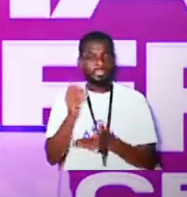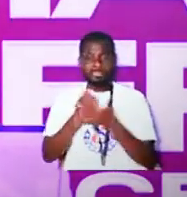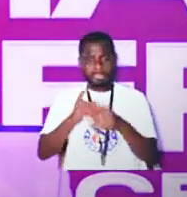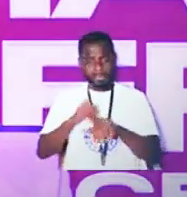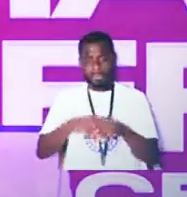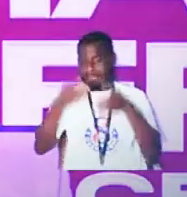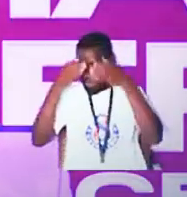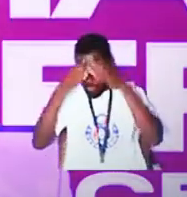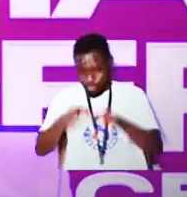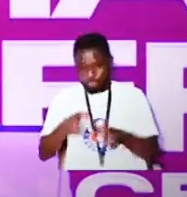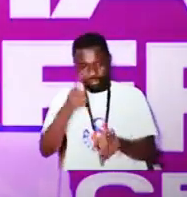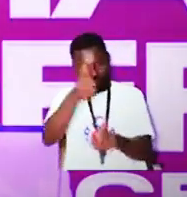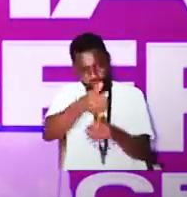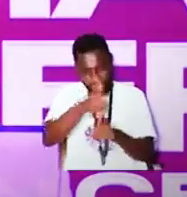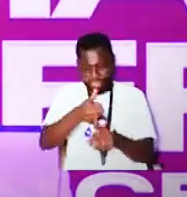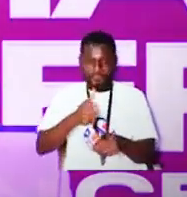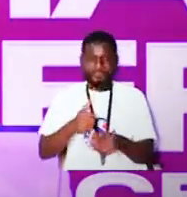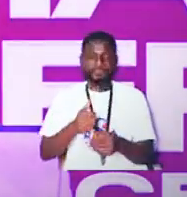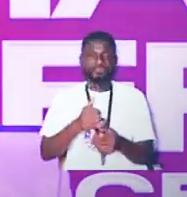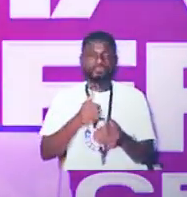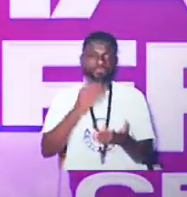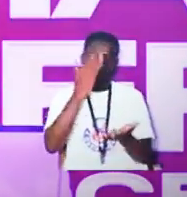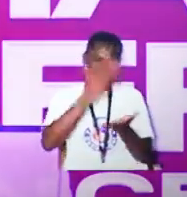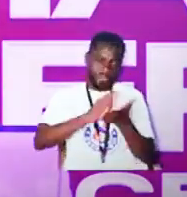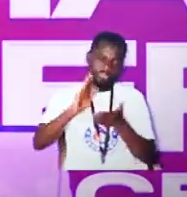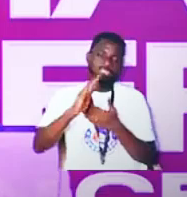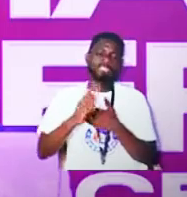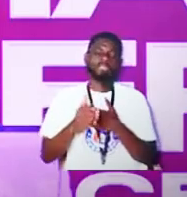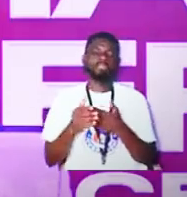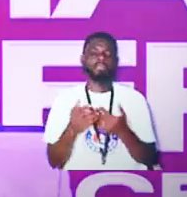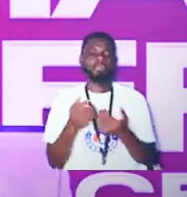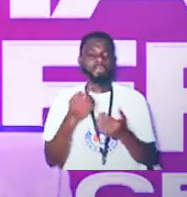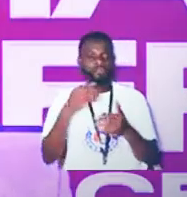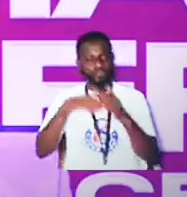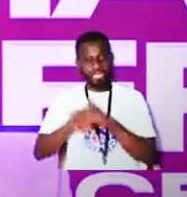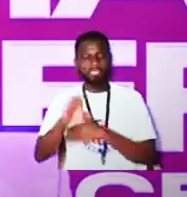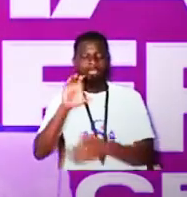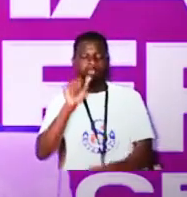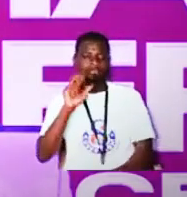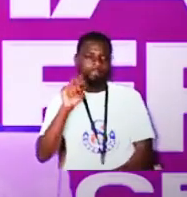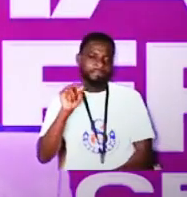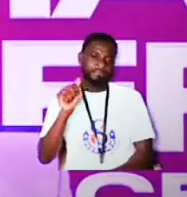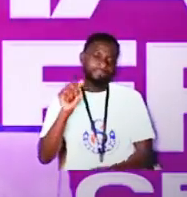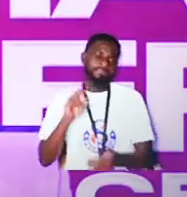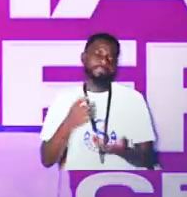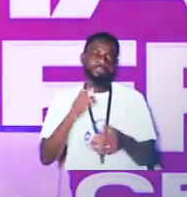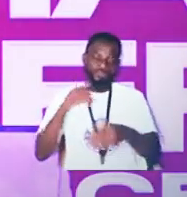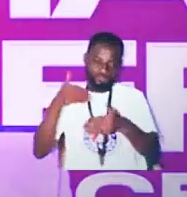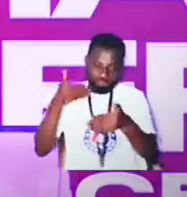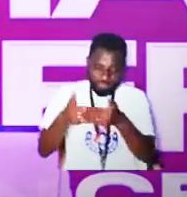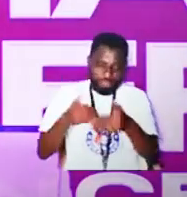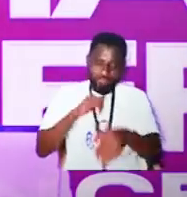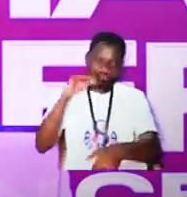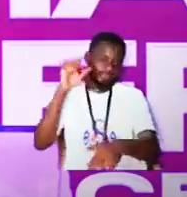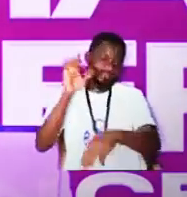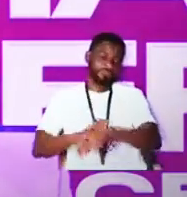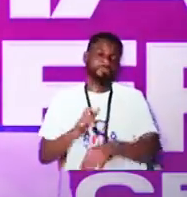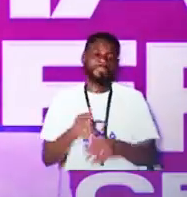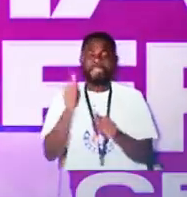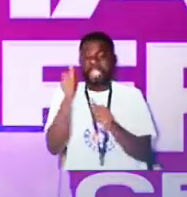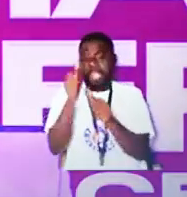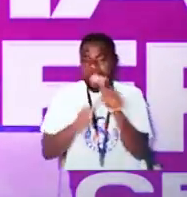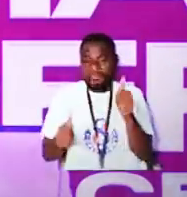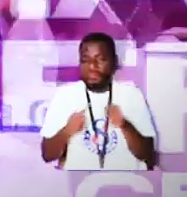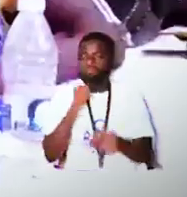cause you also to be rejected as a candidate for Canaan. You only be there, but you not get there. So everything is not